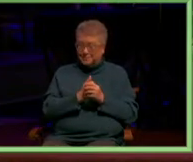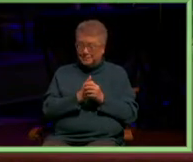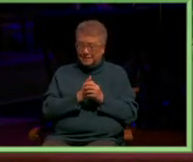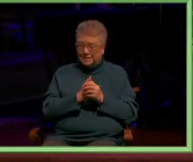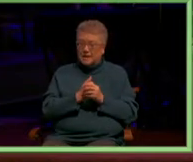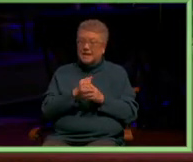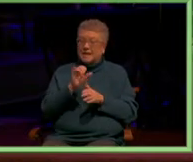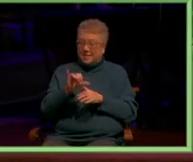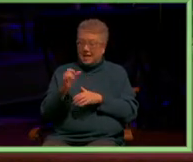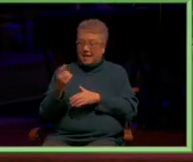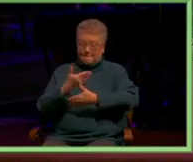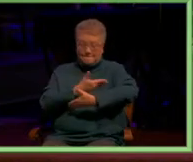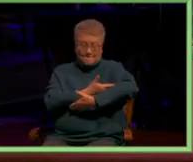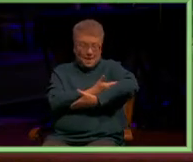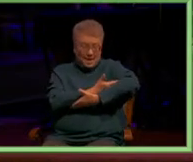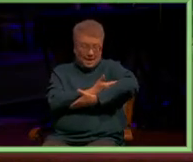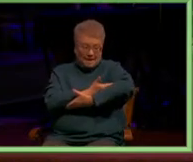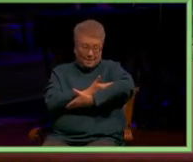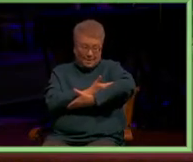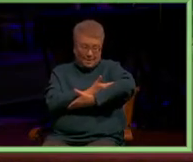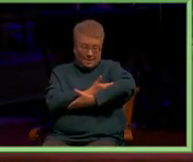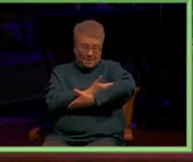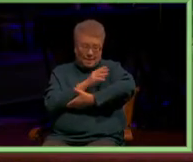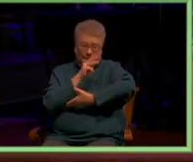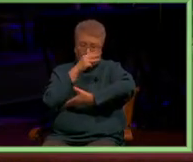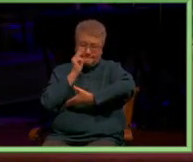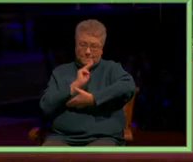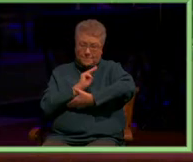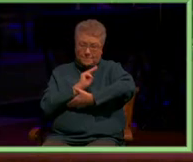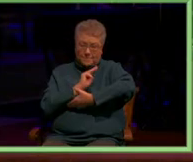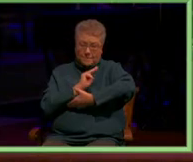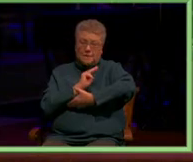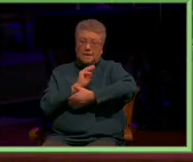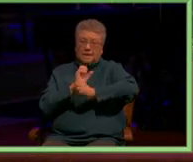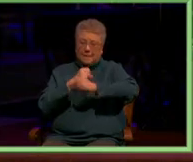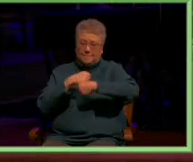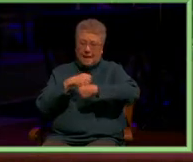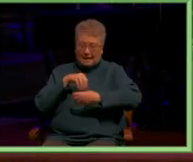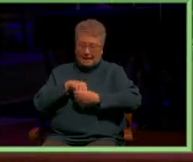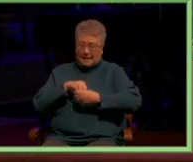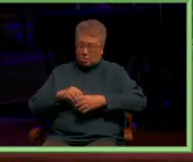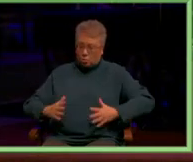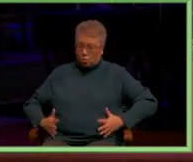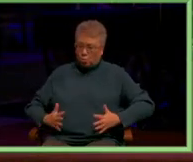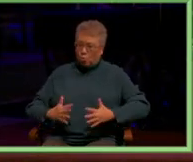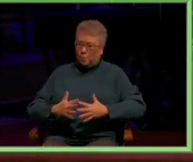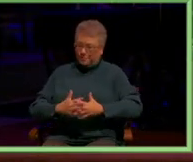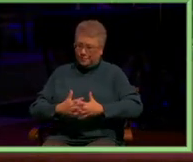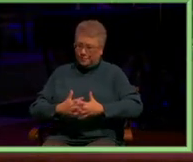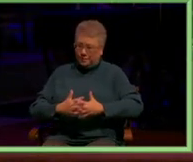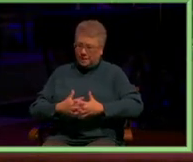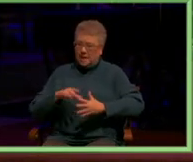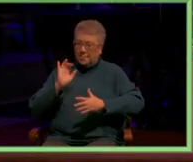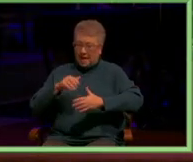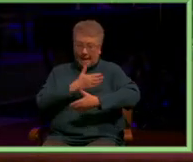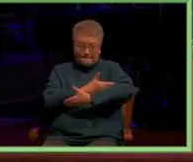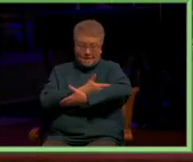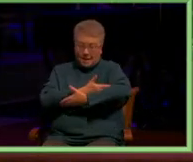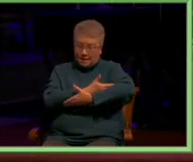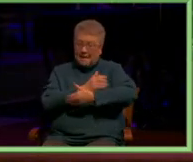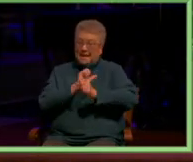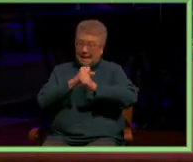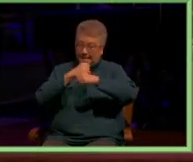that Mary is holding, he fashioned her womb. The very baby that Mary is holding, he